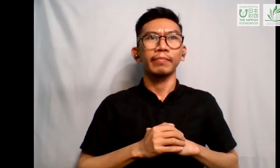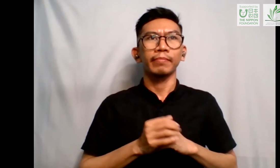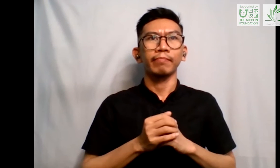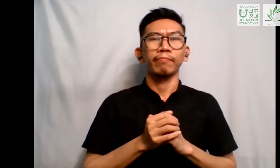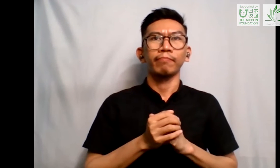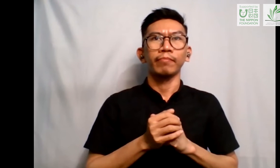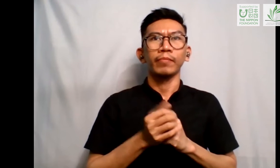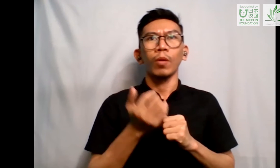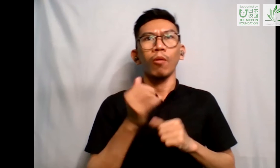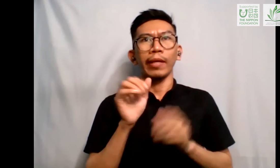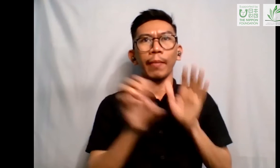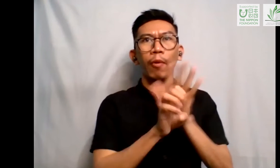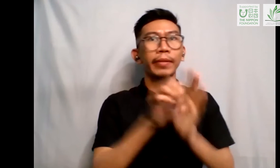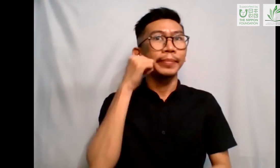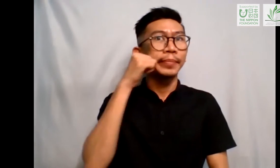girl